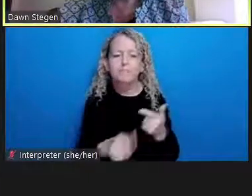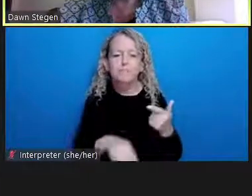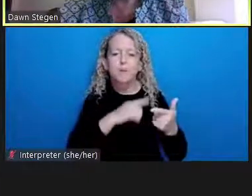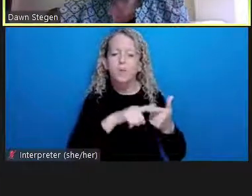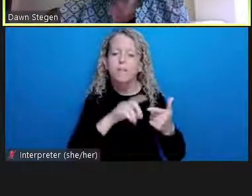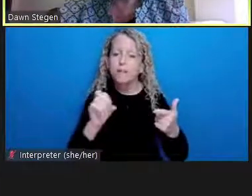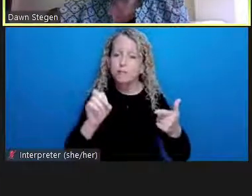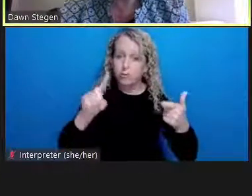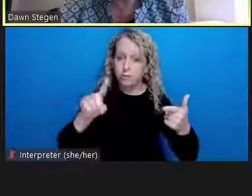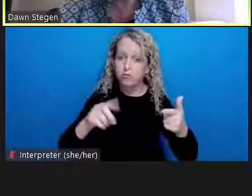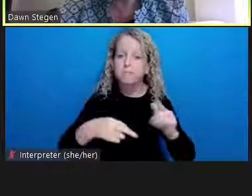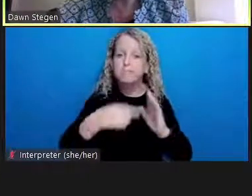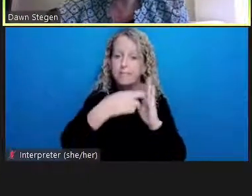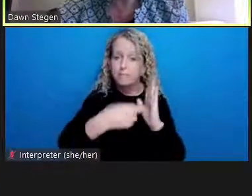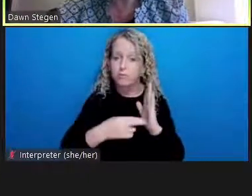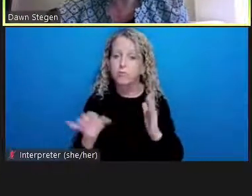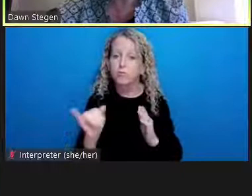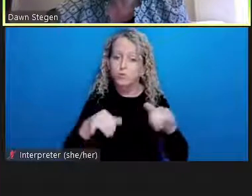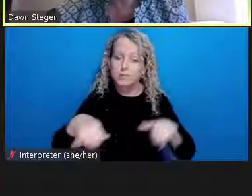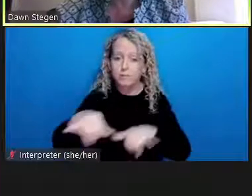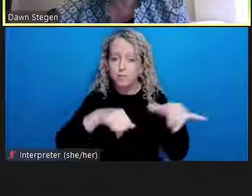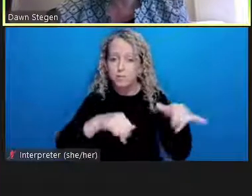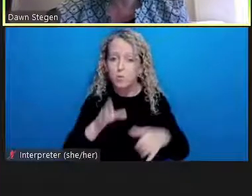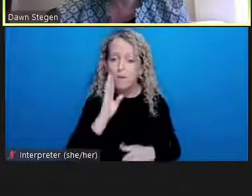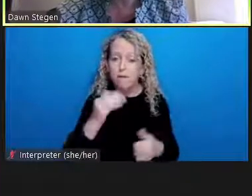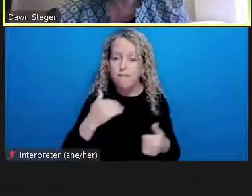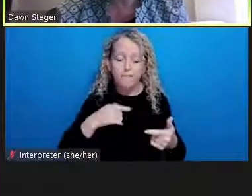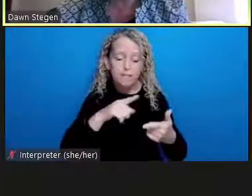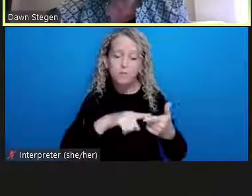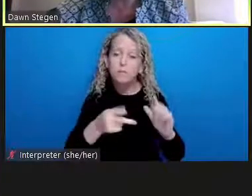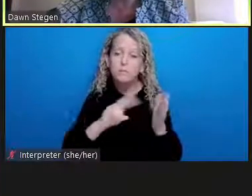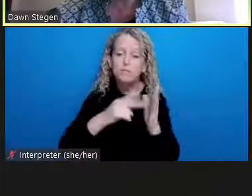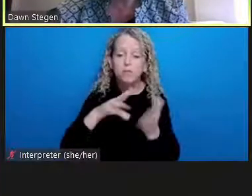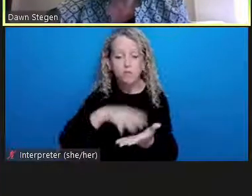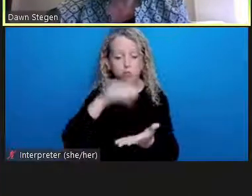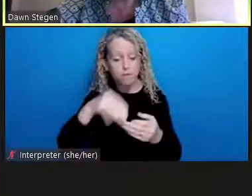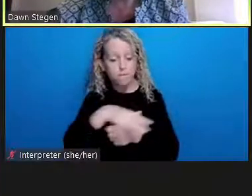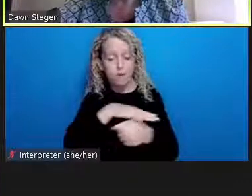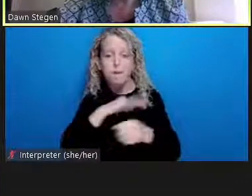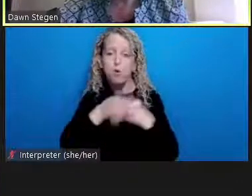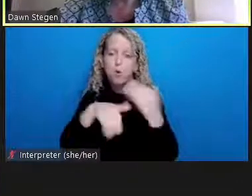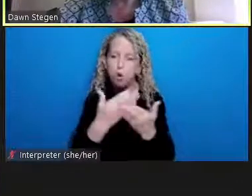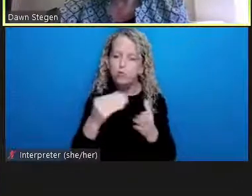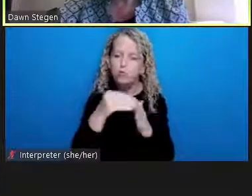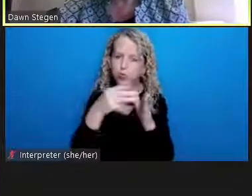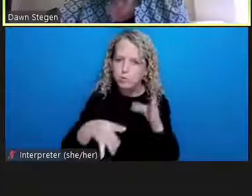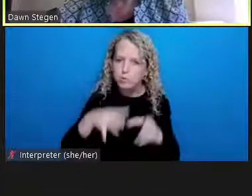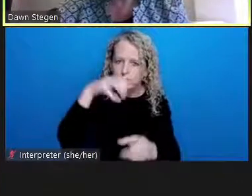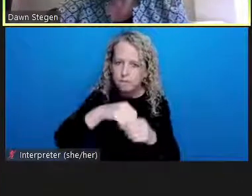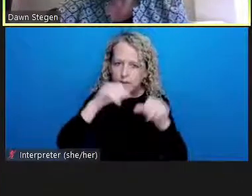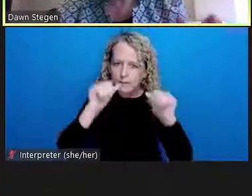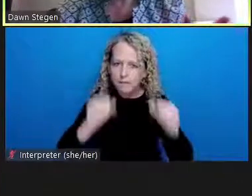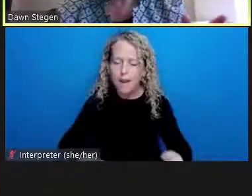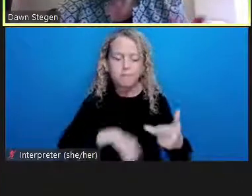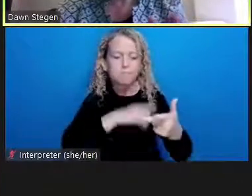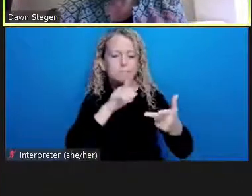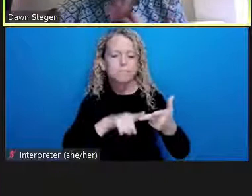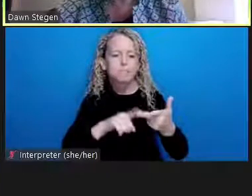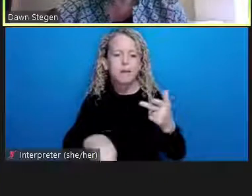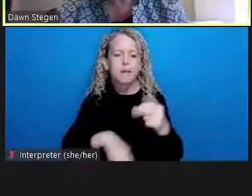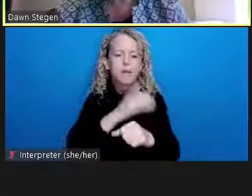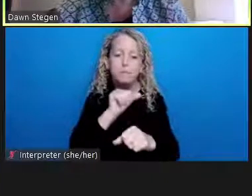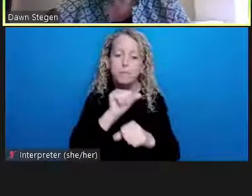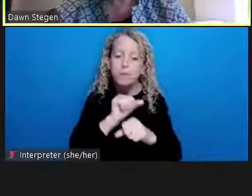education, and this will help create learning environments in which all students can participate. Employment, standards in this area